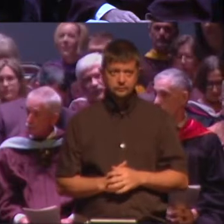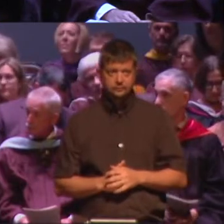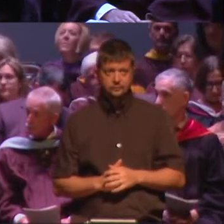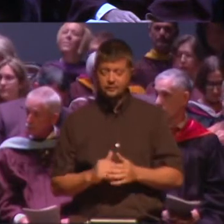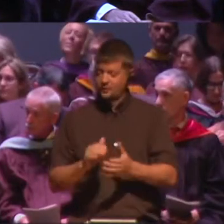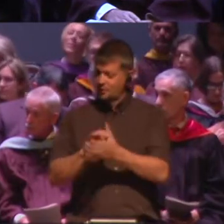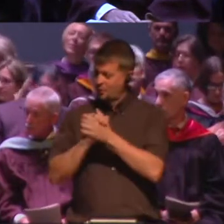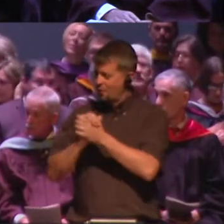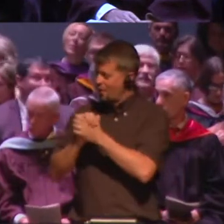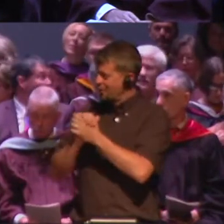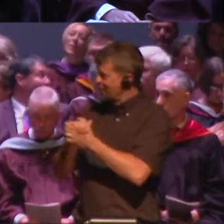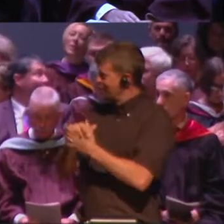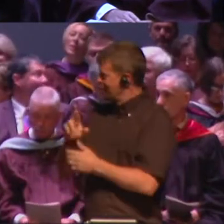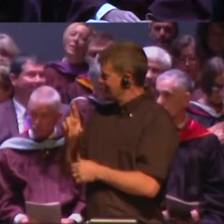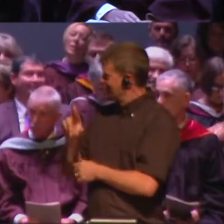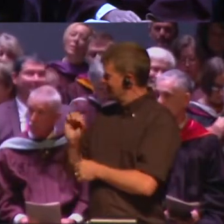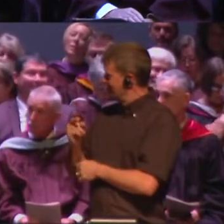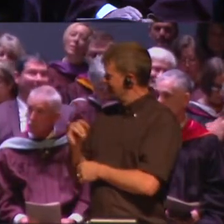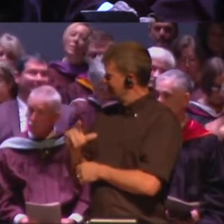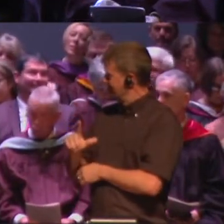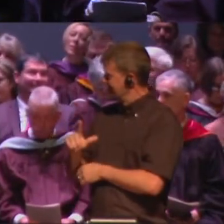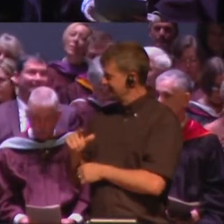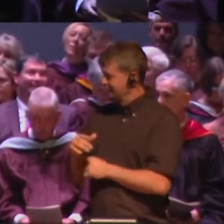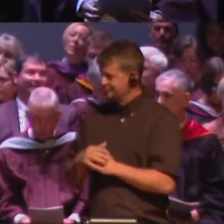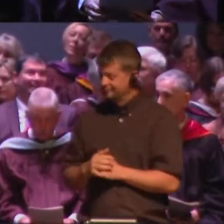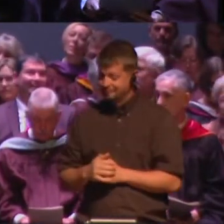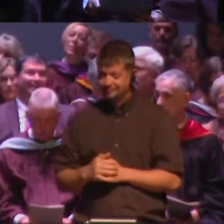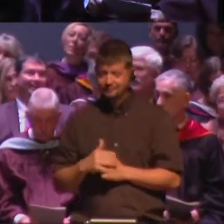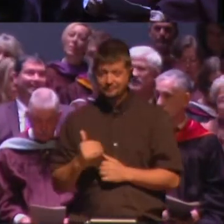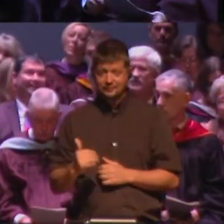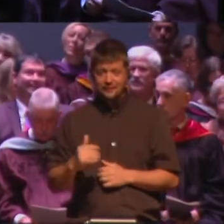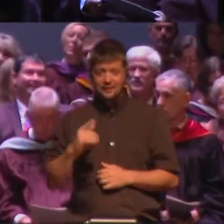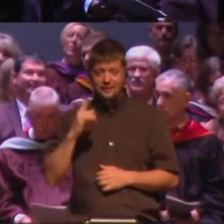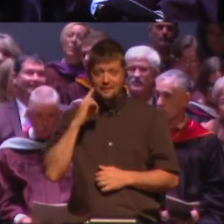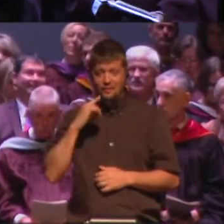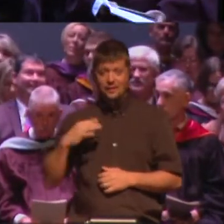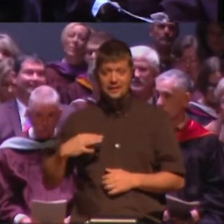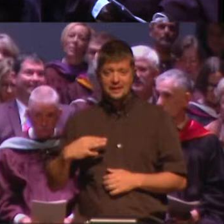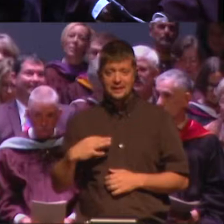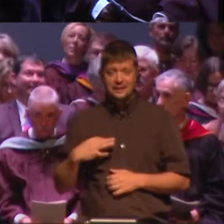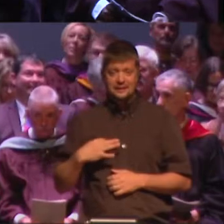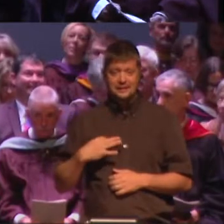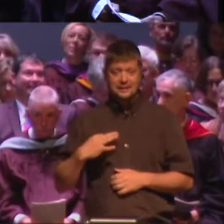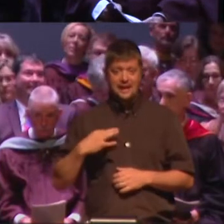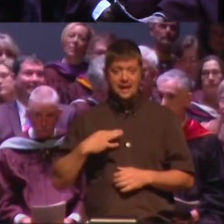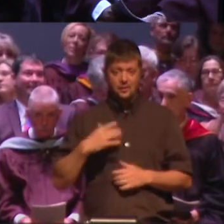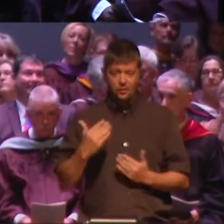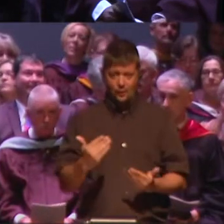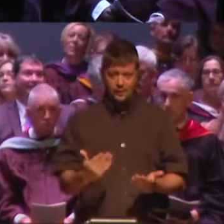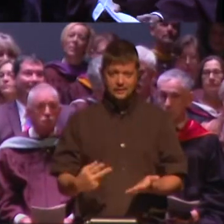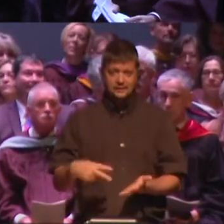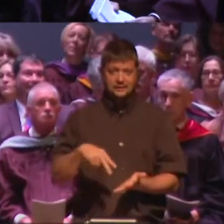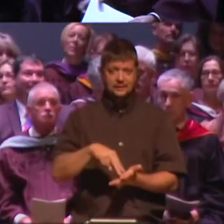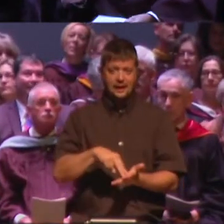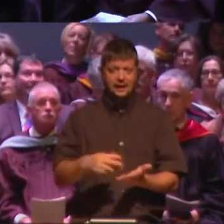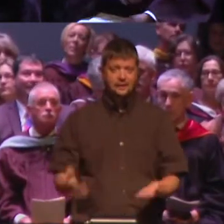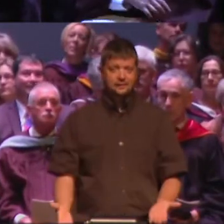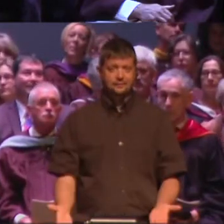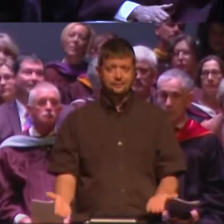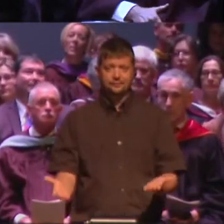Congratulations, Rachel. I now ask the candidates for graduation to please stand.